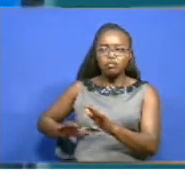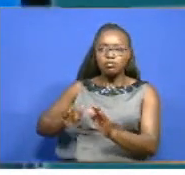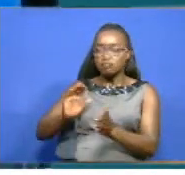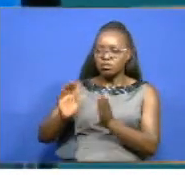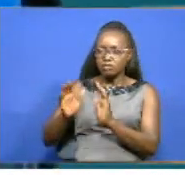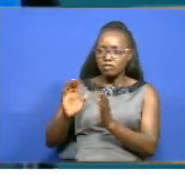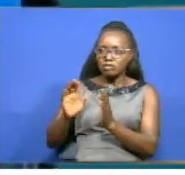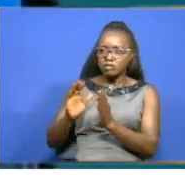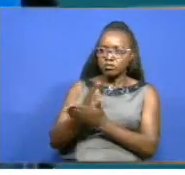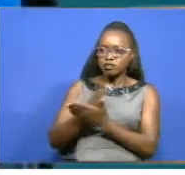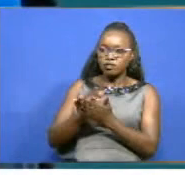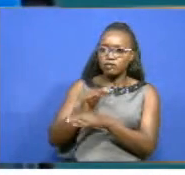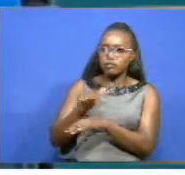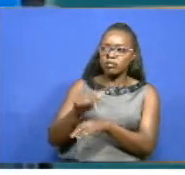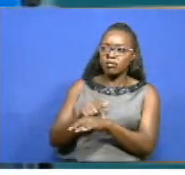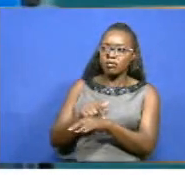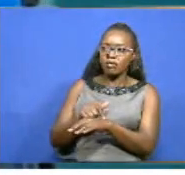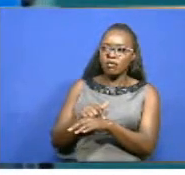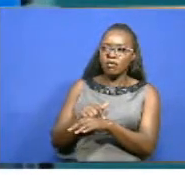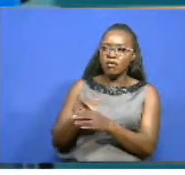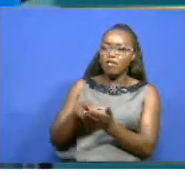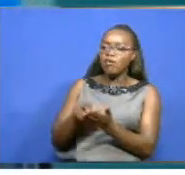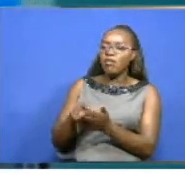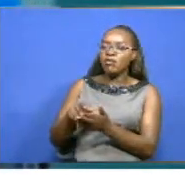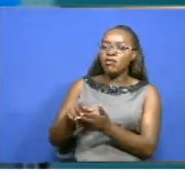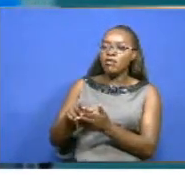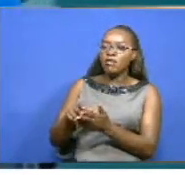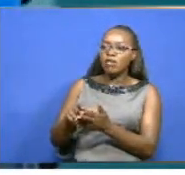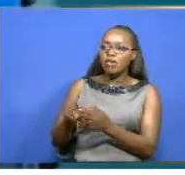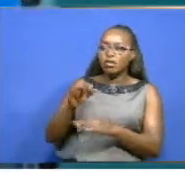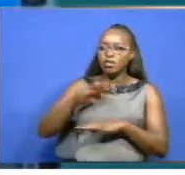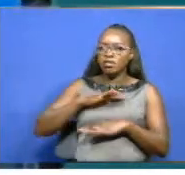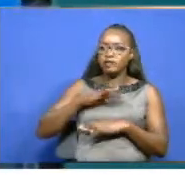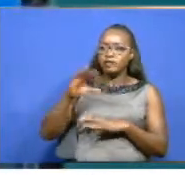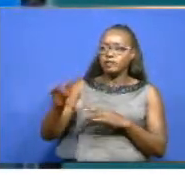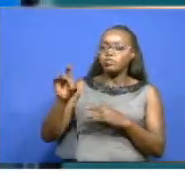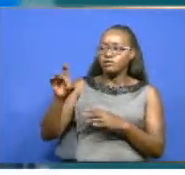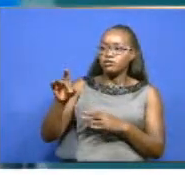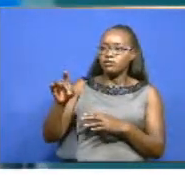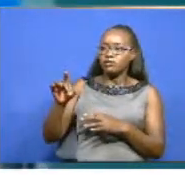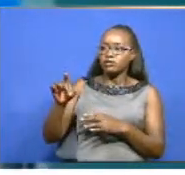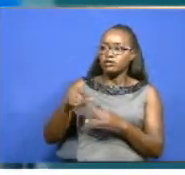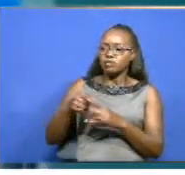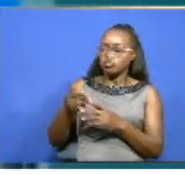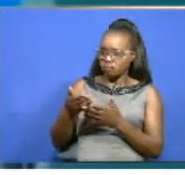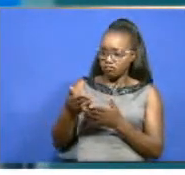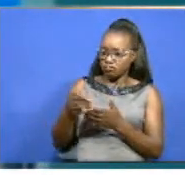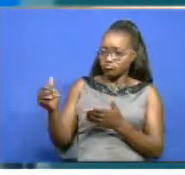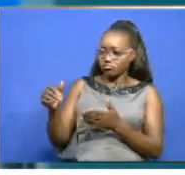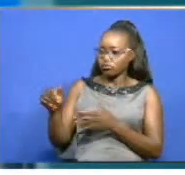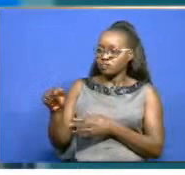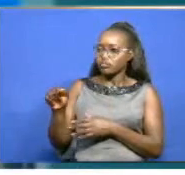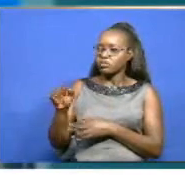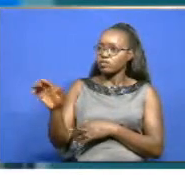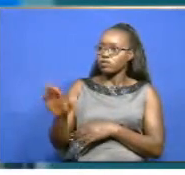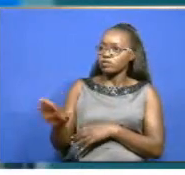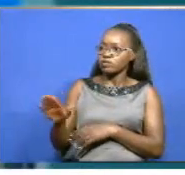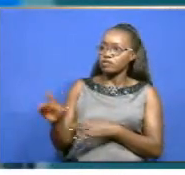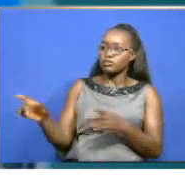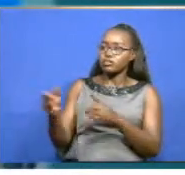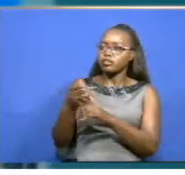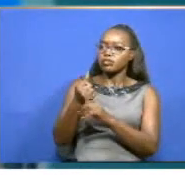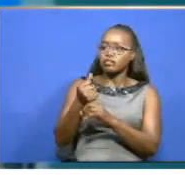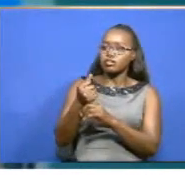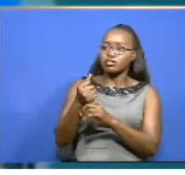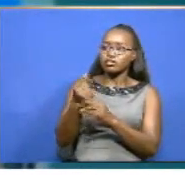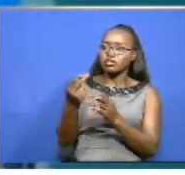to half an hour that I will say I have walked long enough, I can pick the matter two again from here. Mm-hmm. So you have achieved double. You have